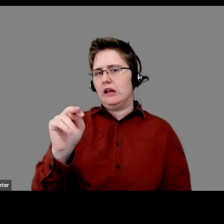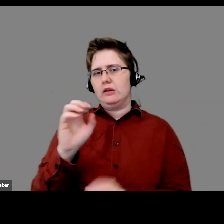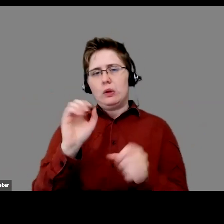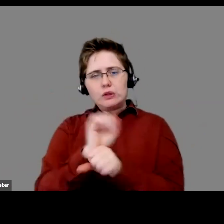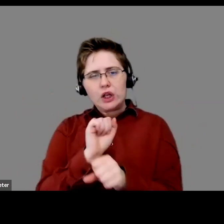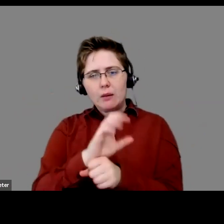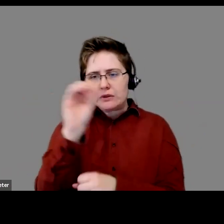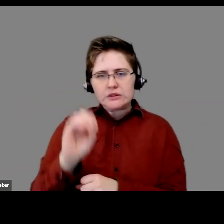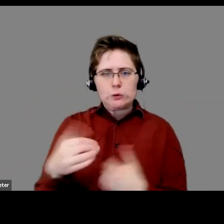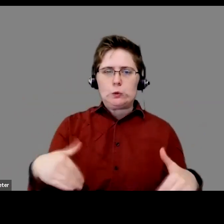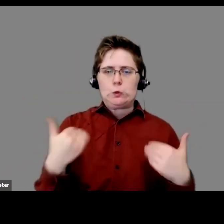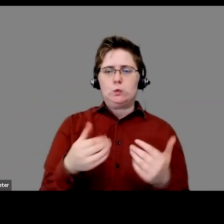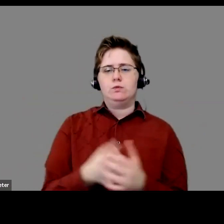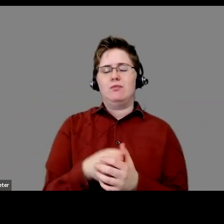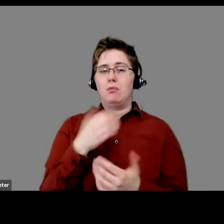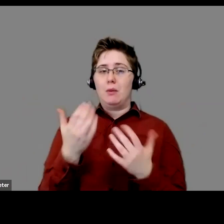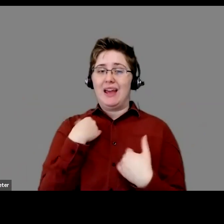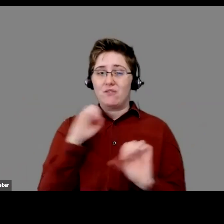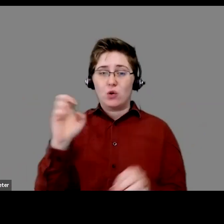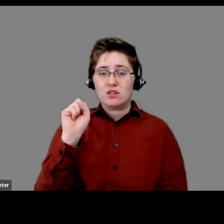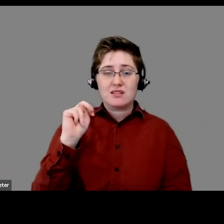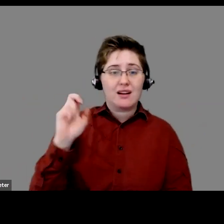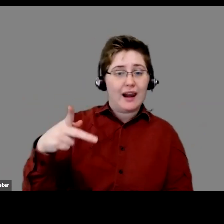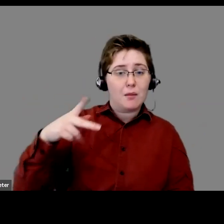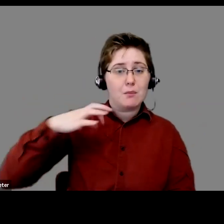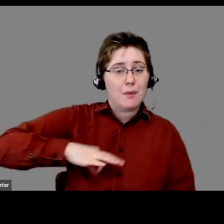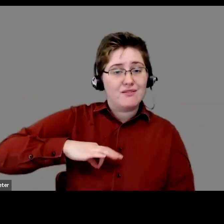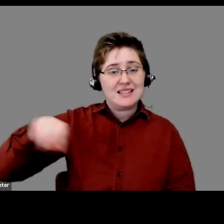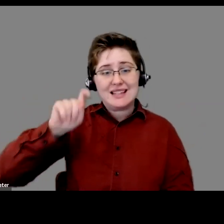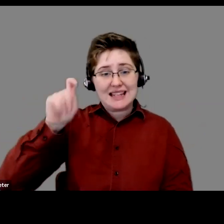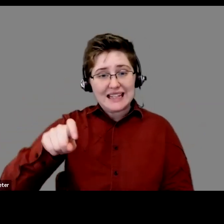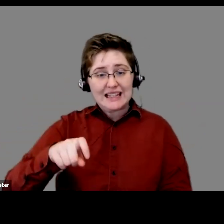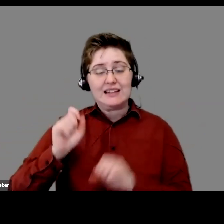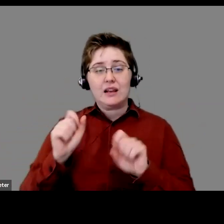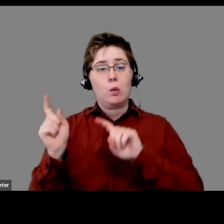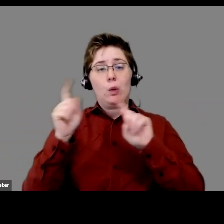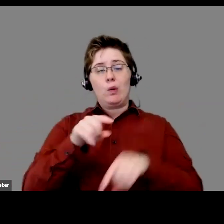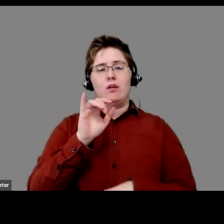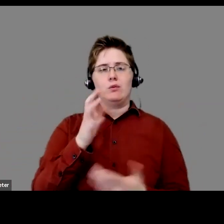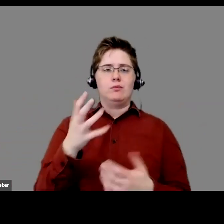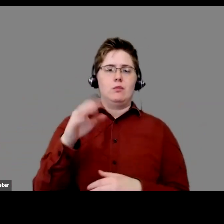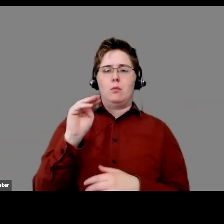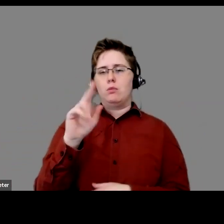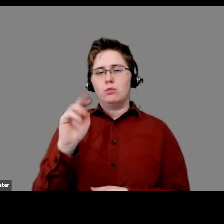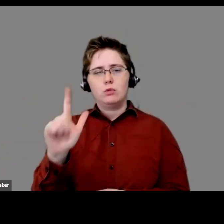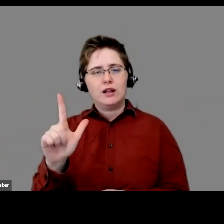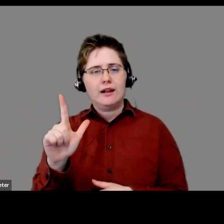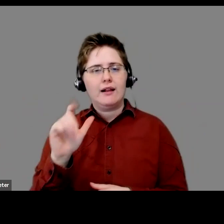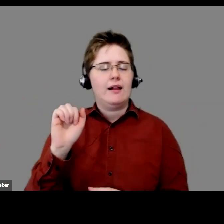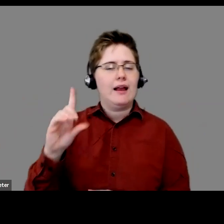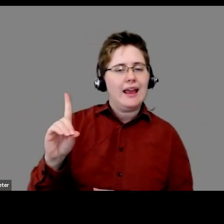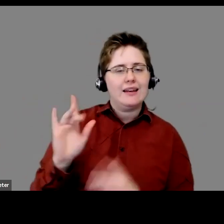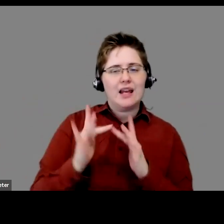and they might not have, say, the SNAP benefits or things like that they might need, that they're able to go to that, to those mutual aid networks, to their pod